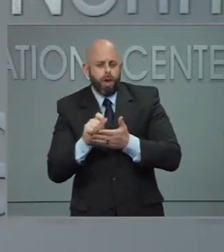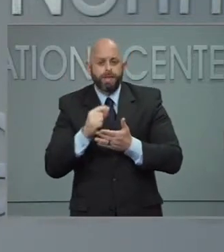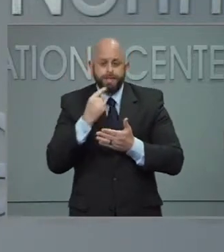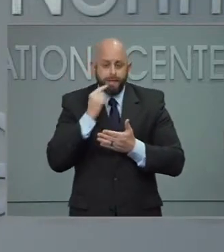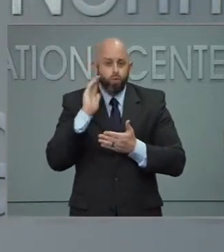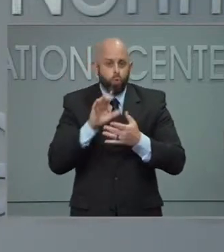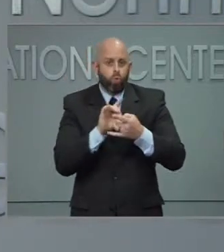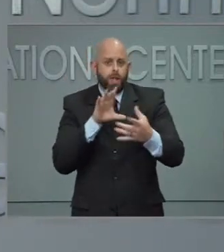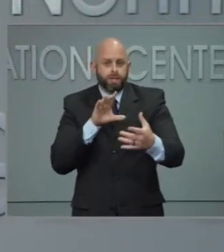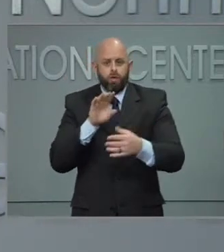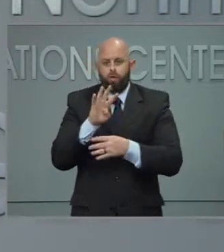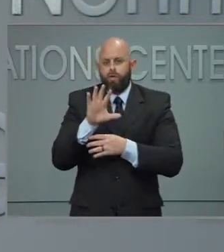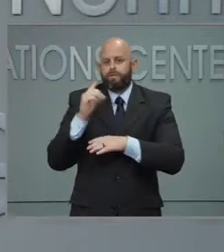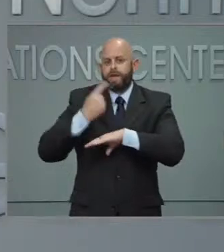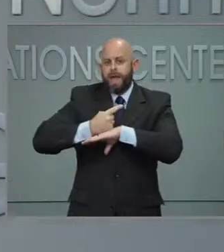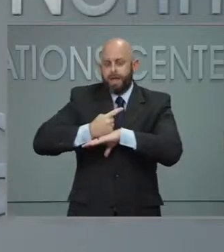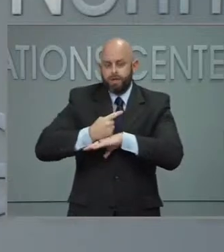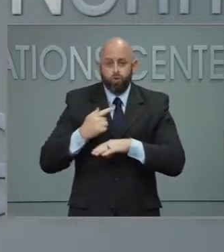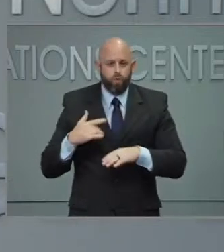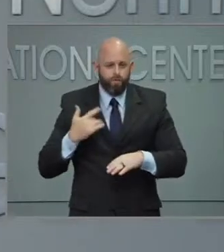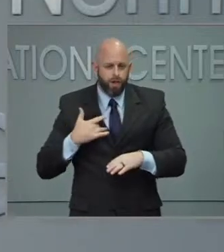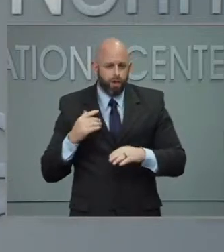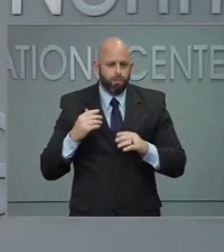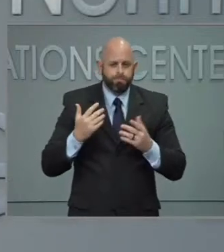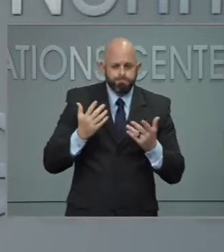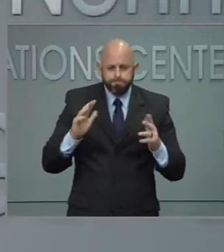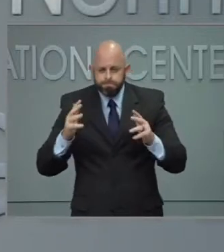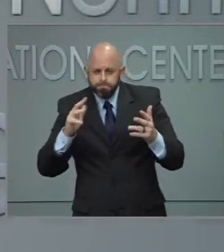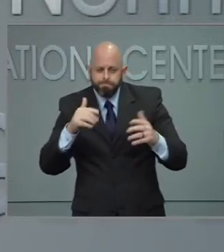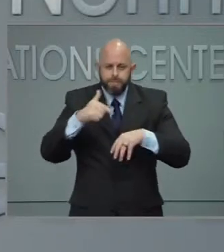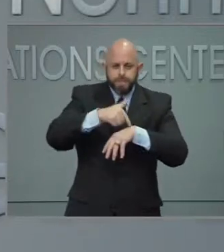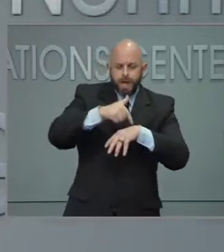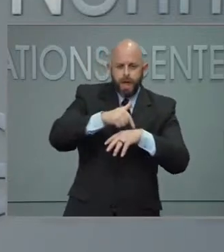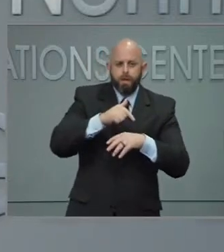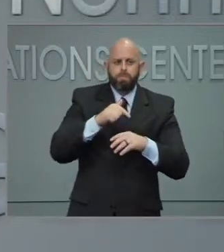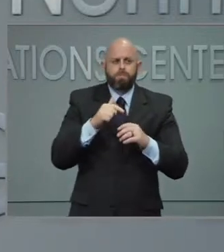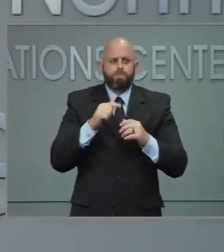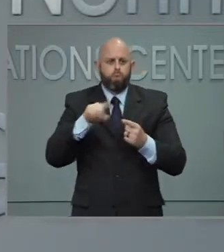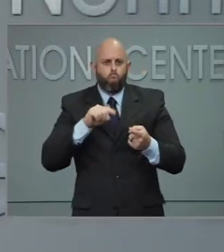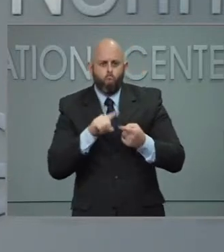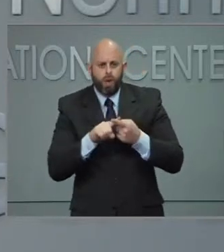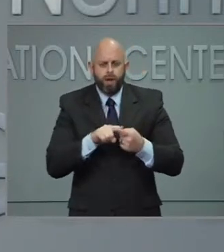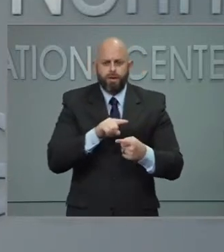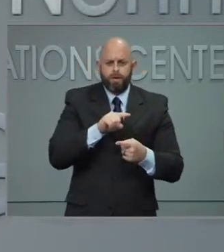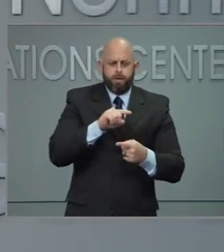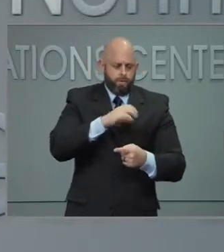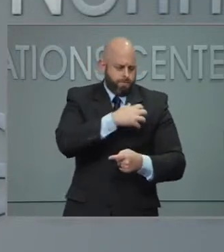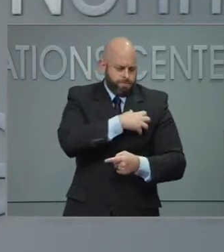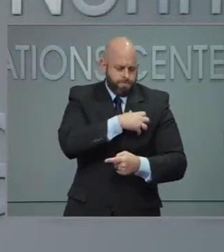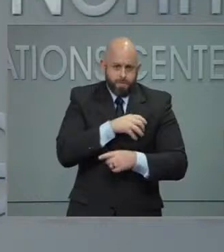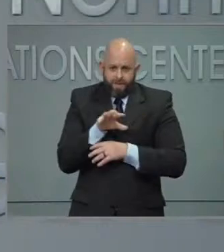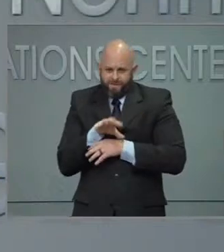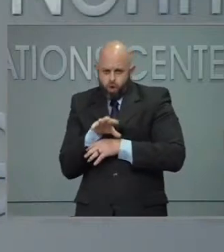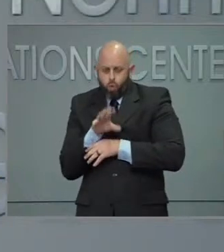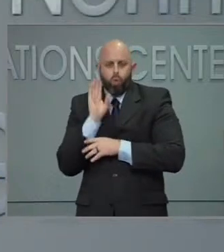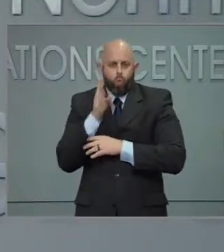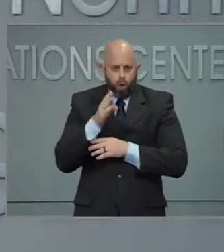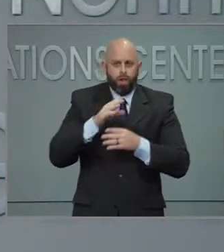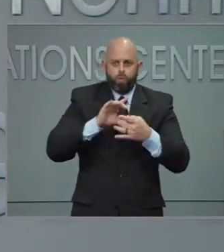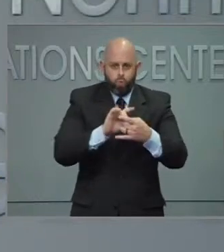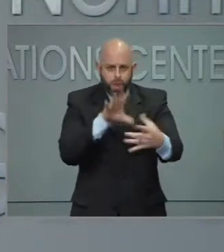specific timeline in place so there's some more certainty about when video like this would become public? So I don't have a